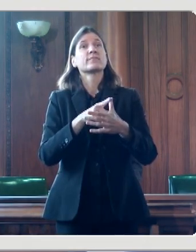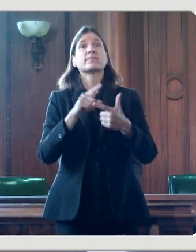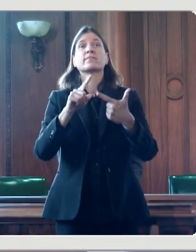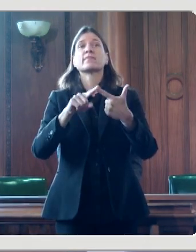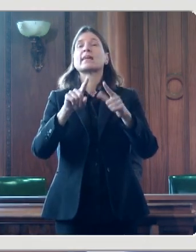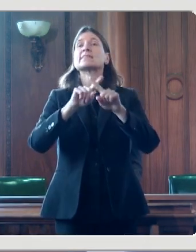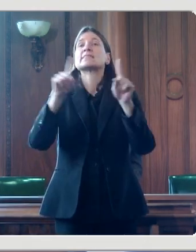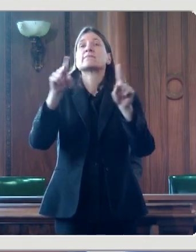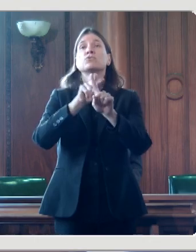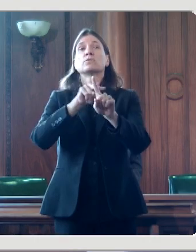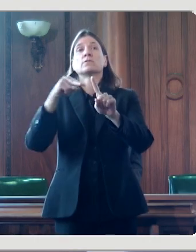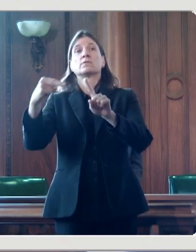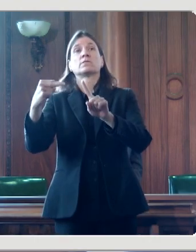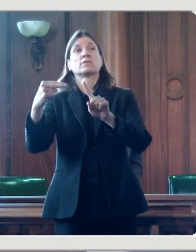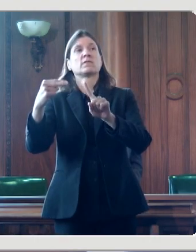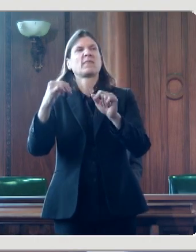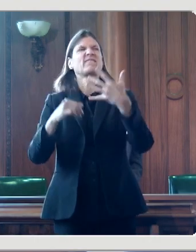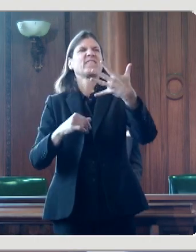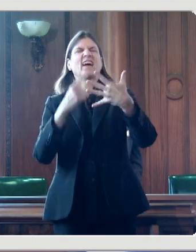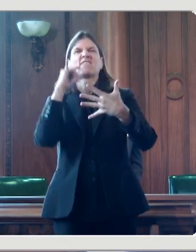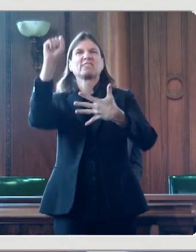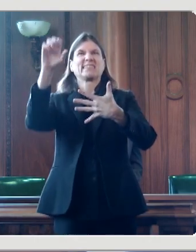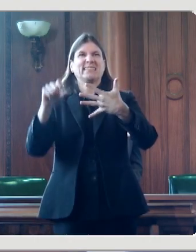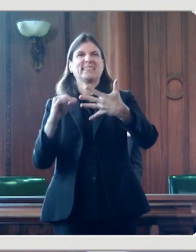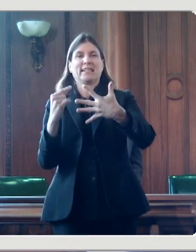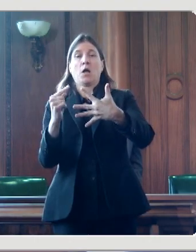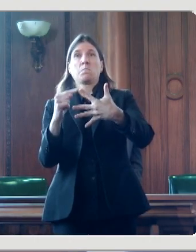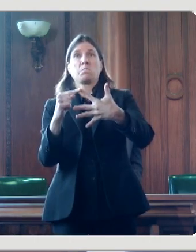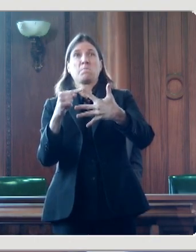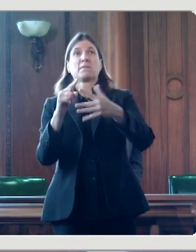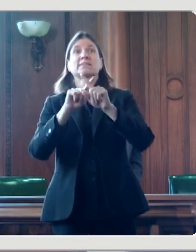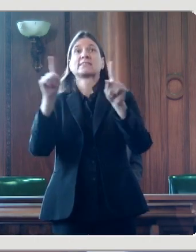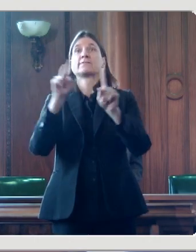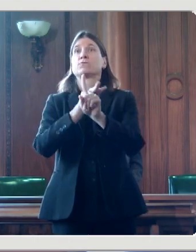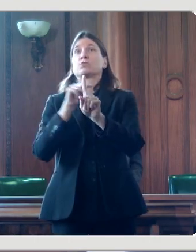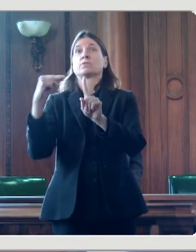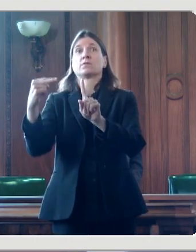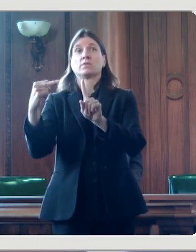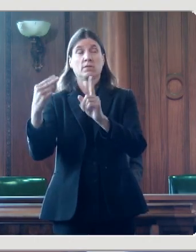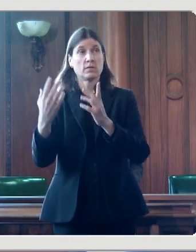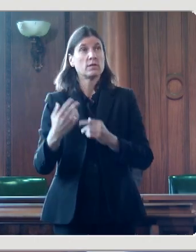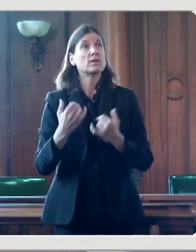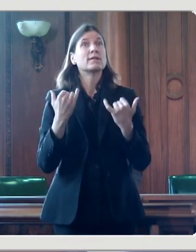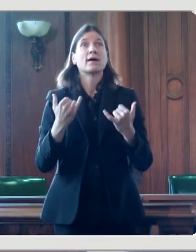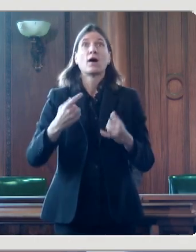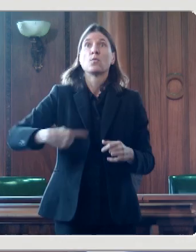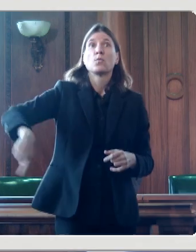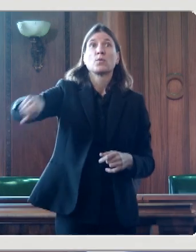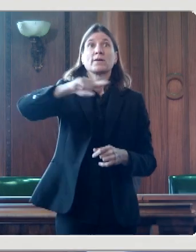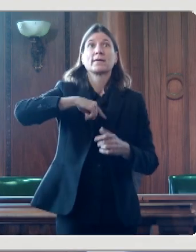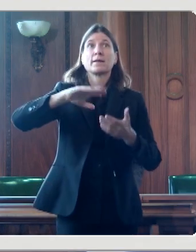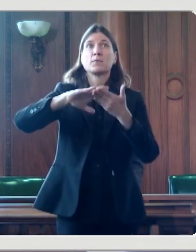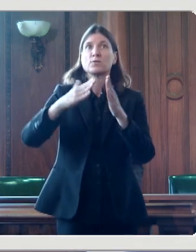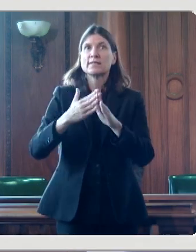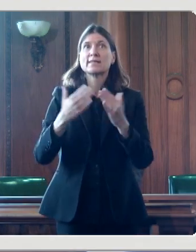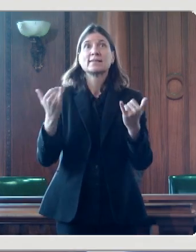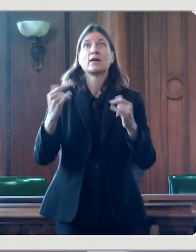patients, protecting our colleagues, instituting telemedicine as an efficient and effective way to deliver